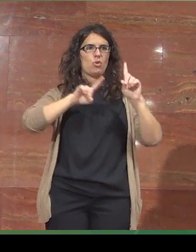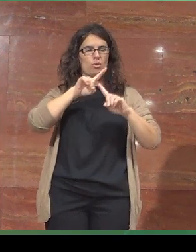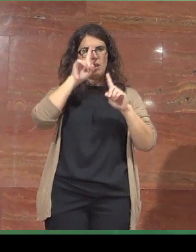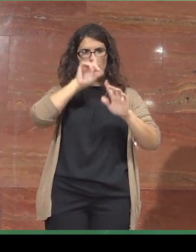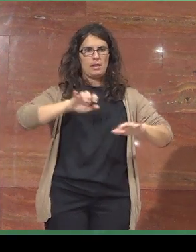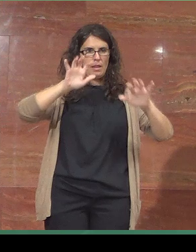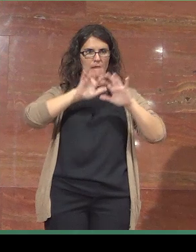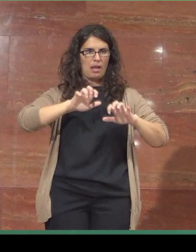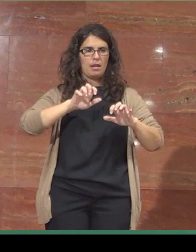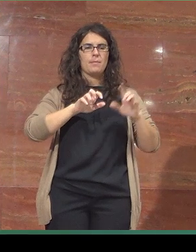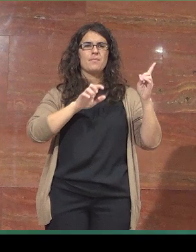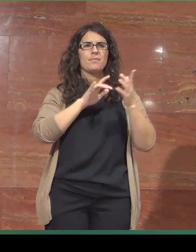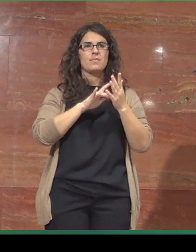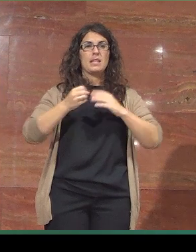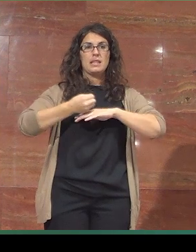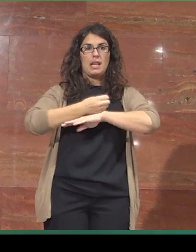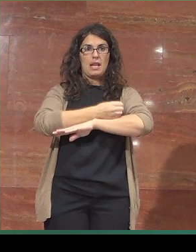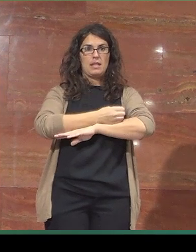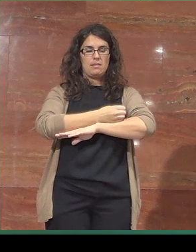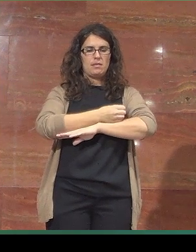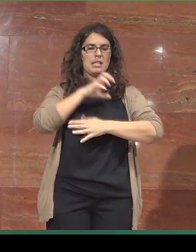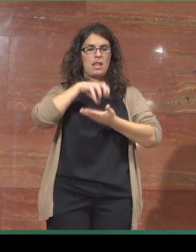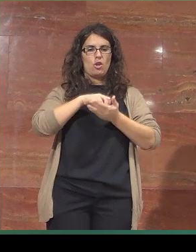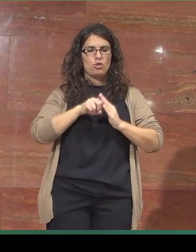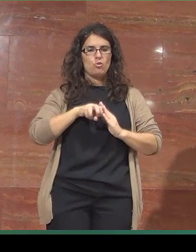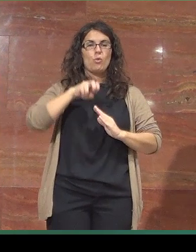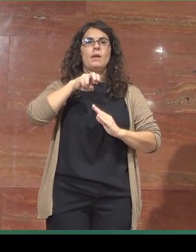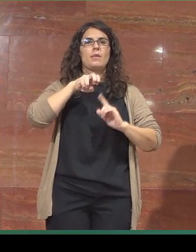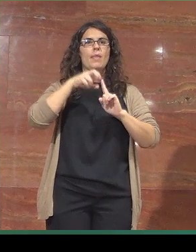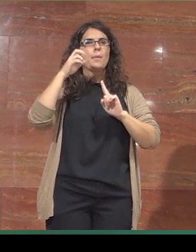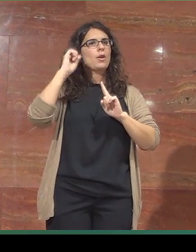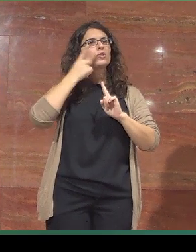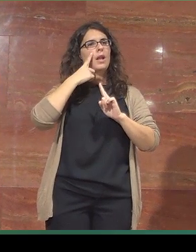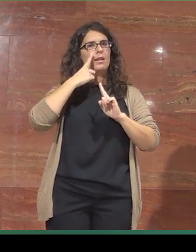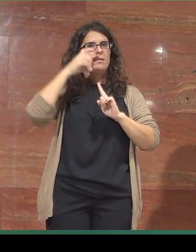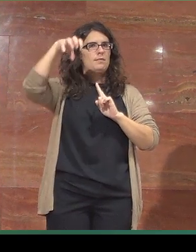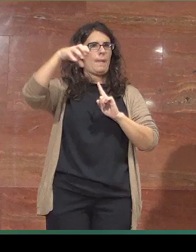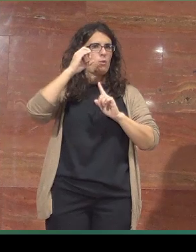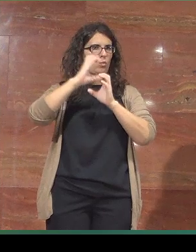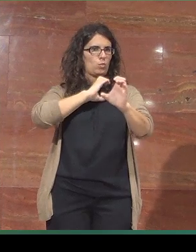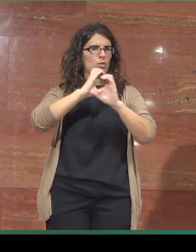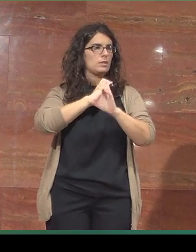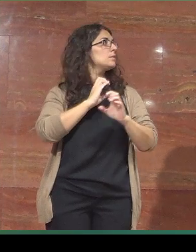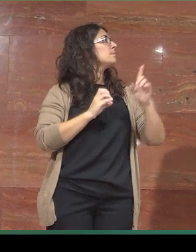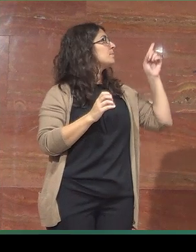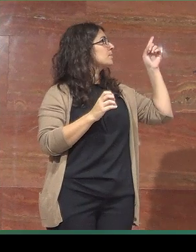way do I go? So very simple, intuitive steps like that.